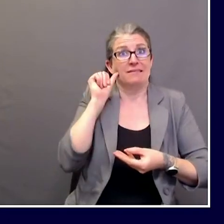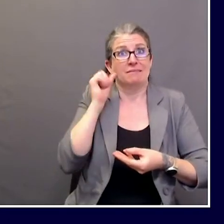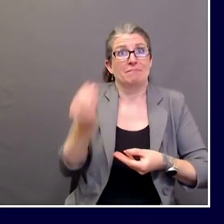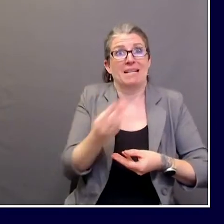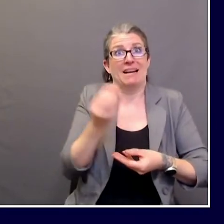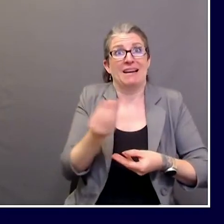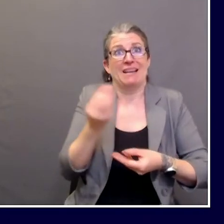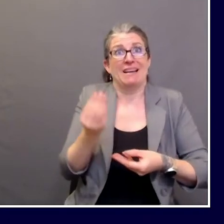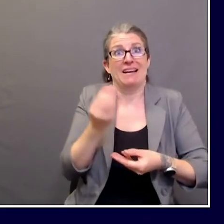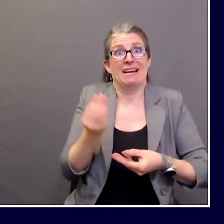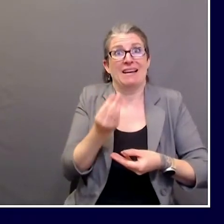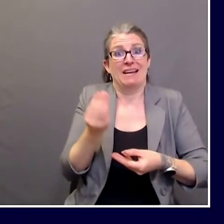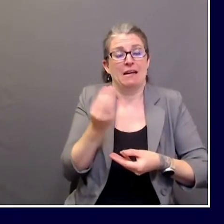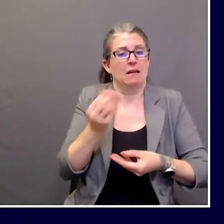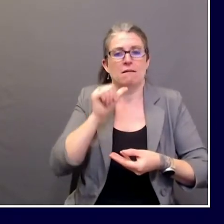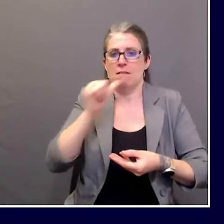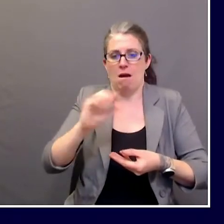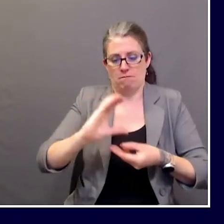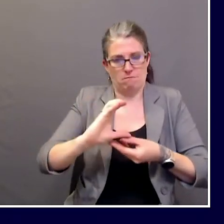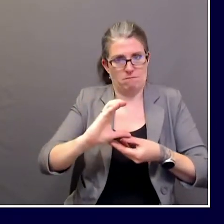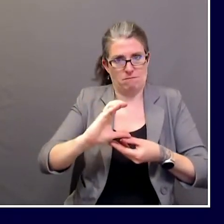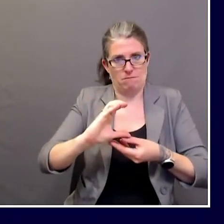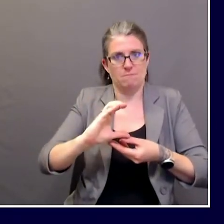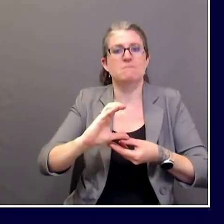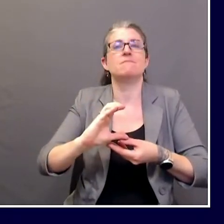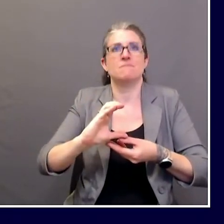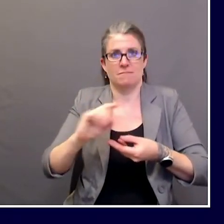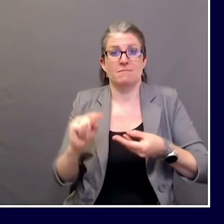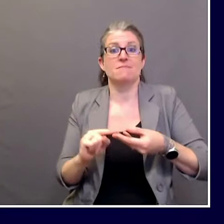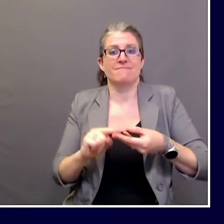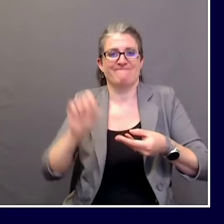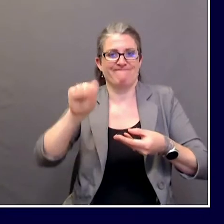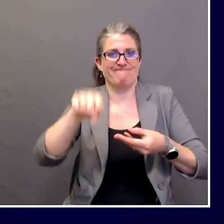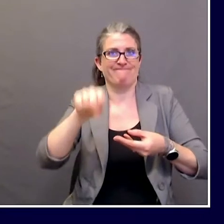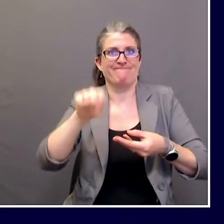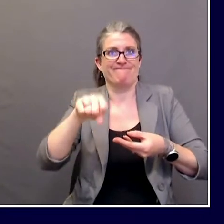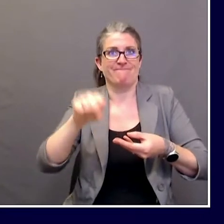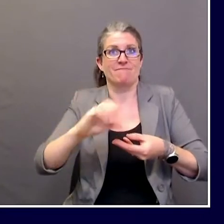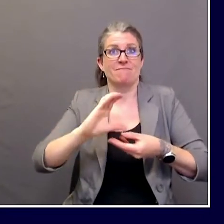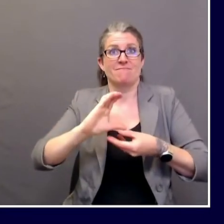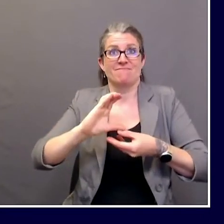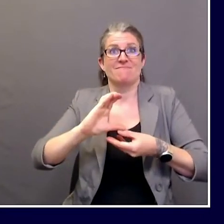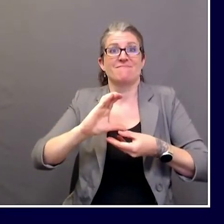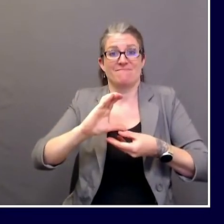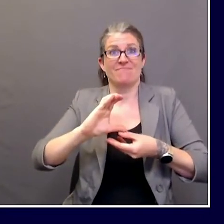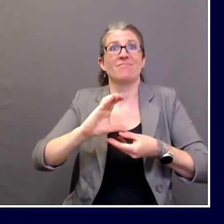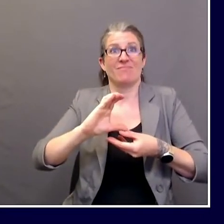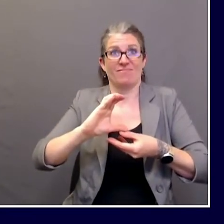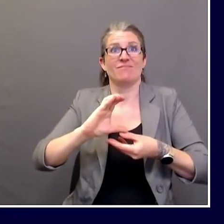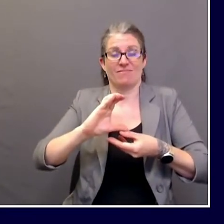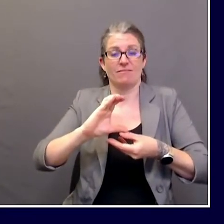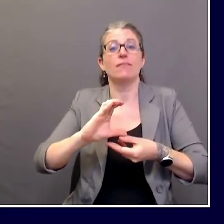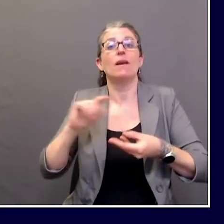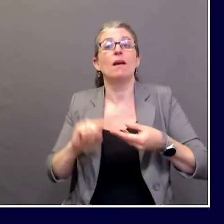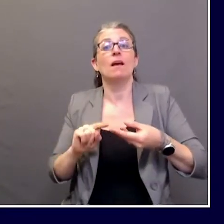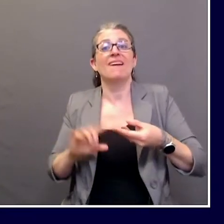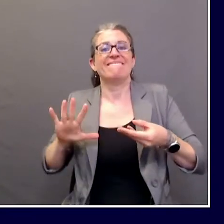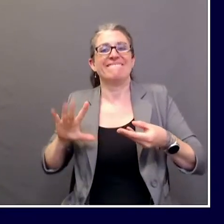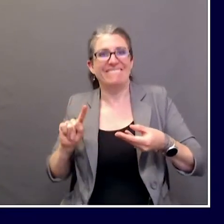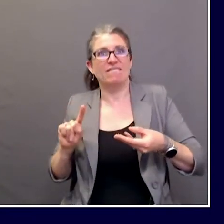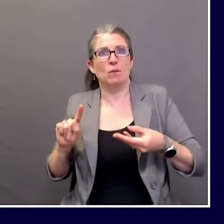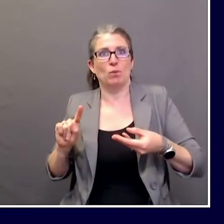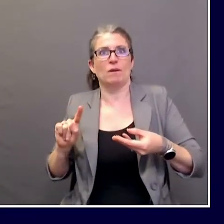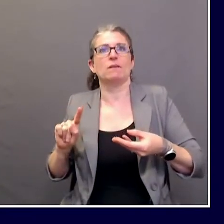hours. Indeed, of those 571, 51 of those cases were from yesterday, April